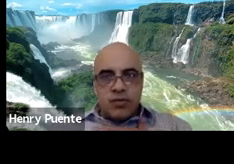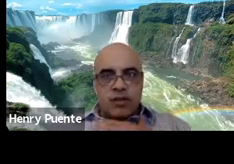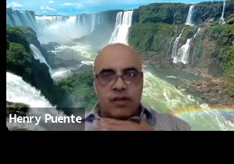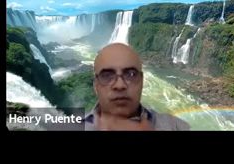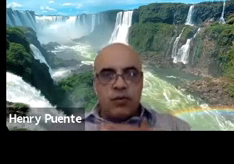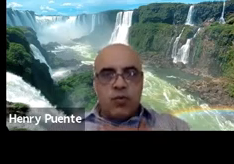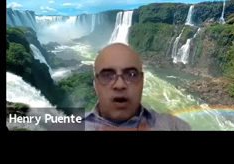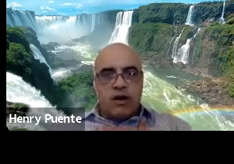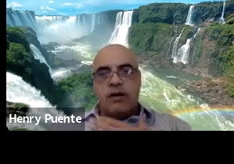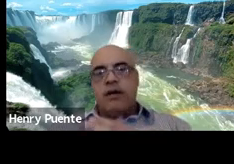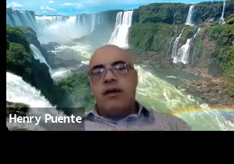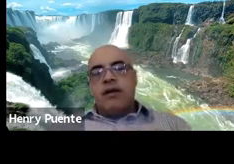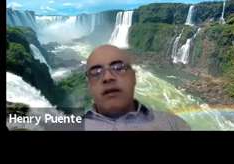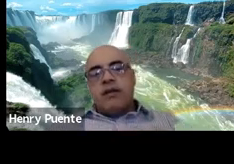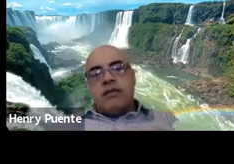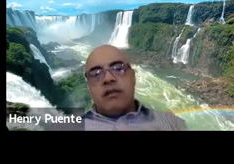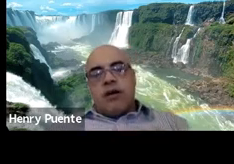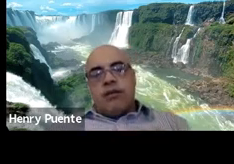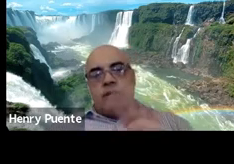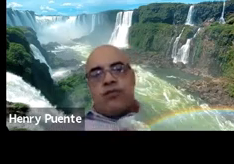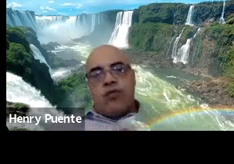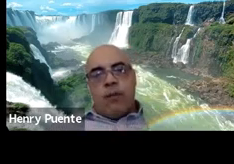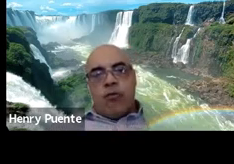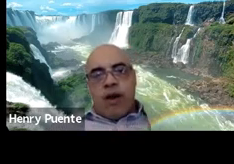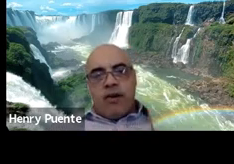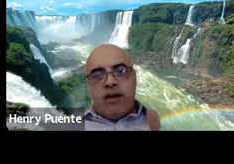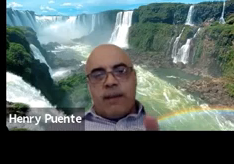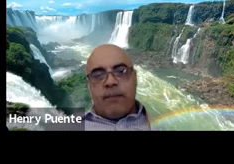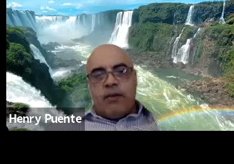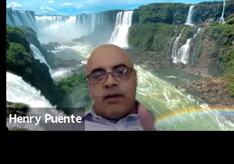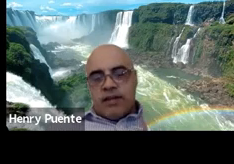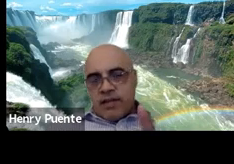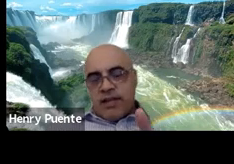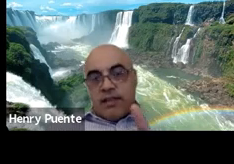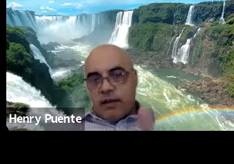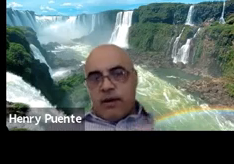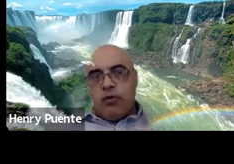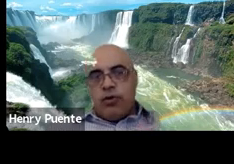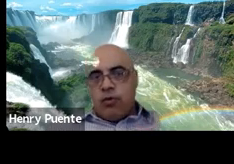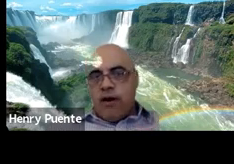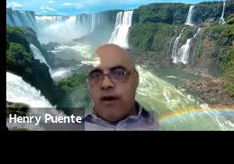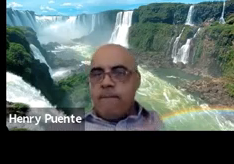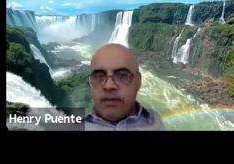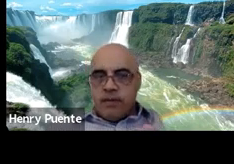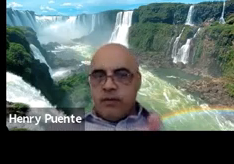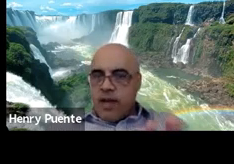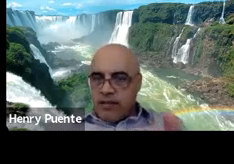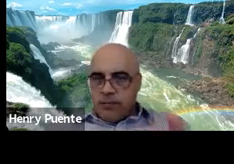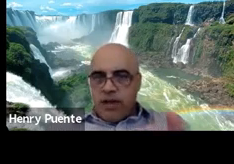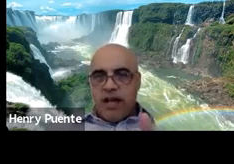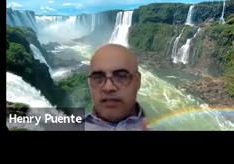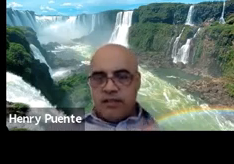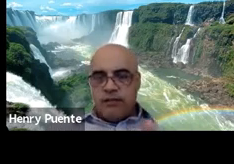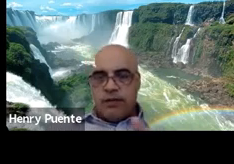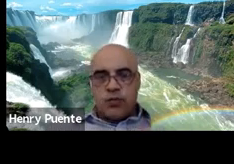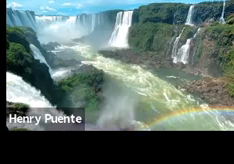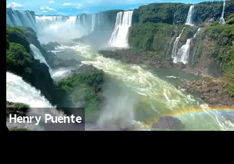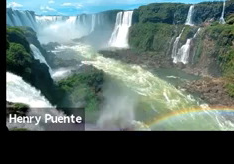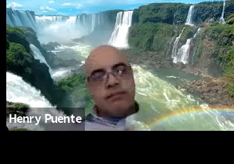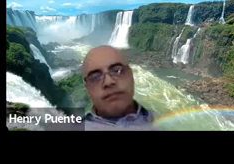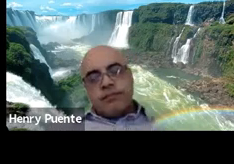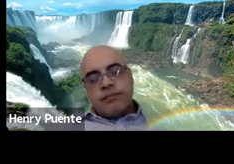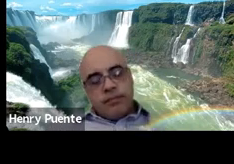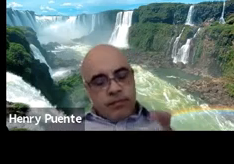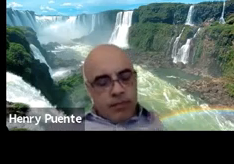right? Internally, who you are. So there's four primary capabilities. Again, think about who you are as an